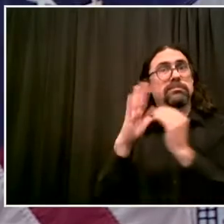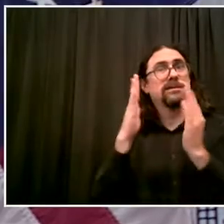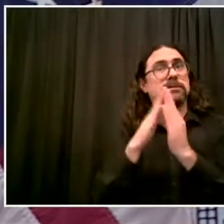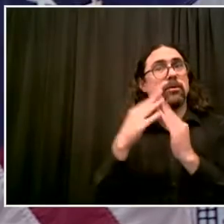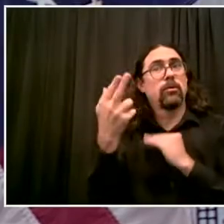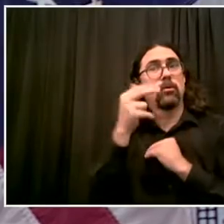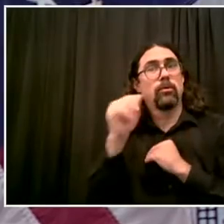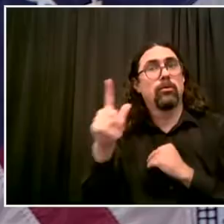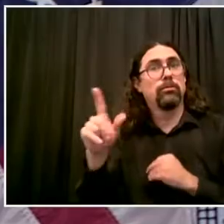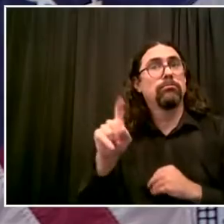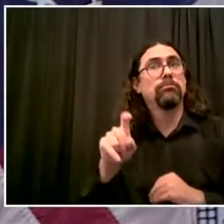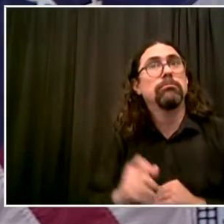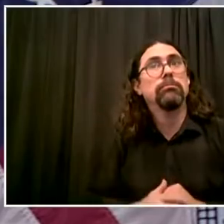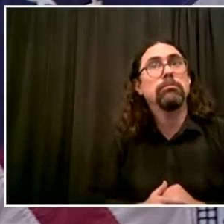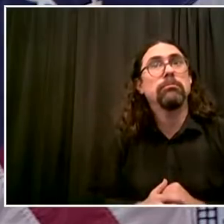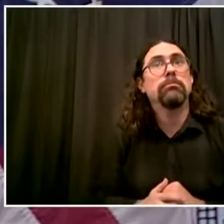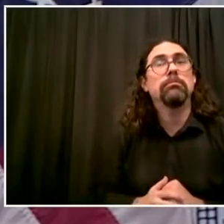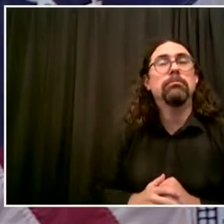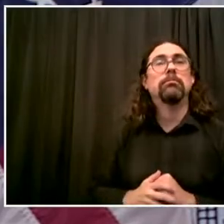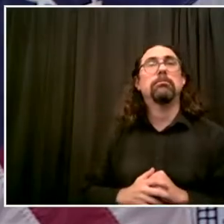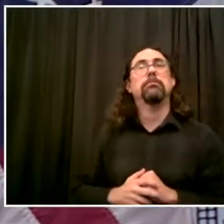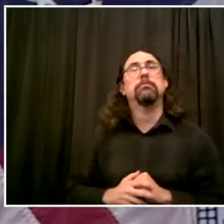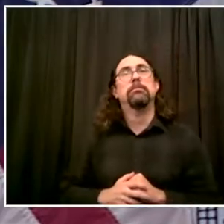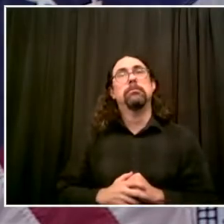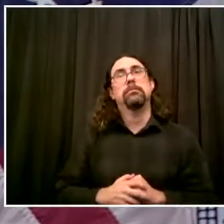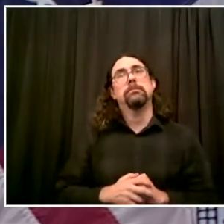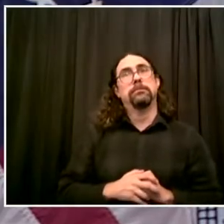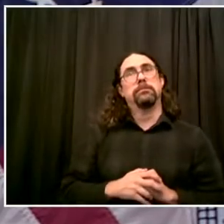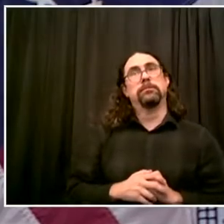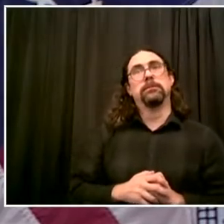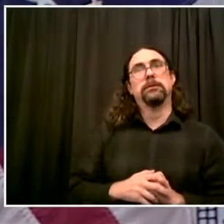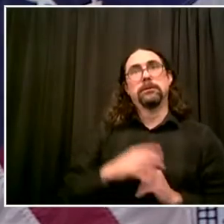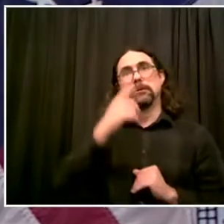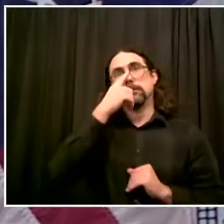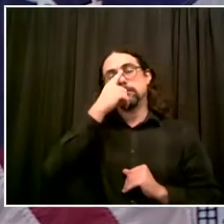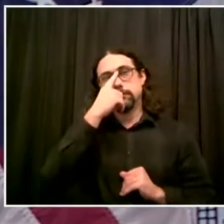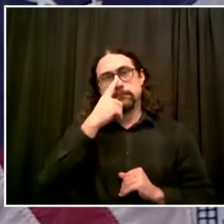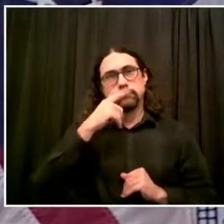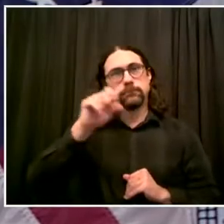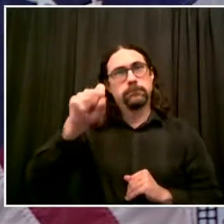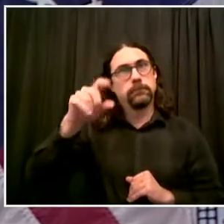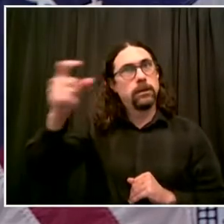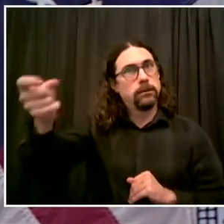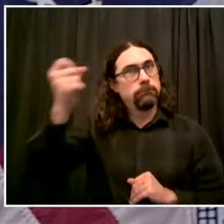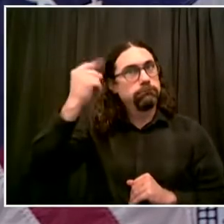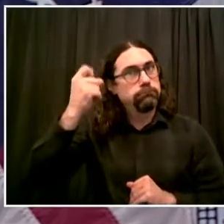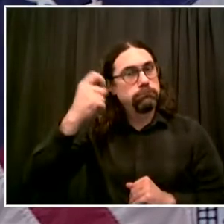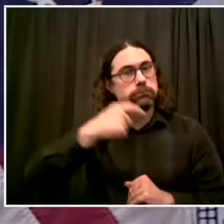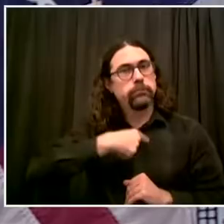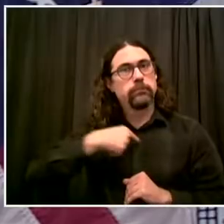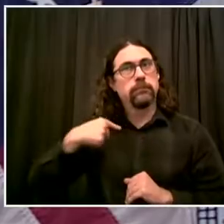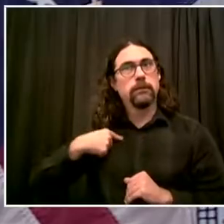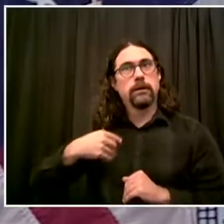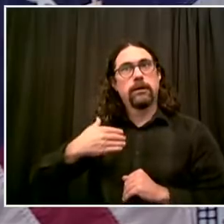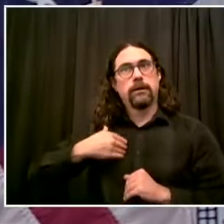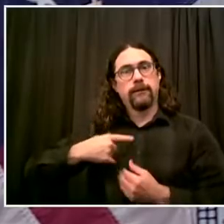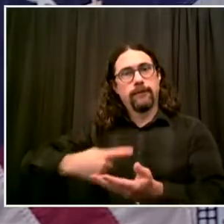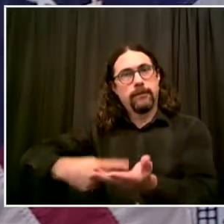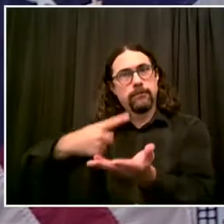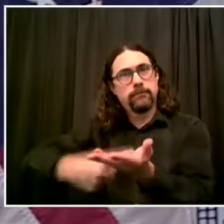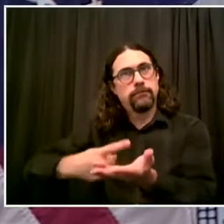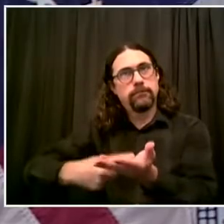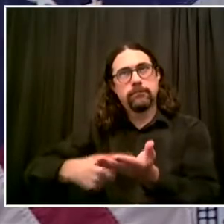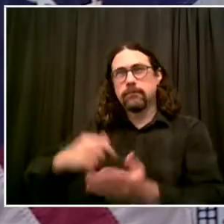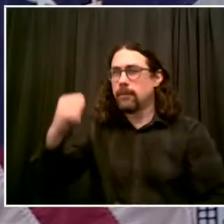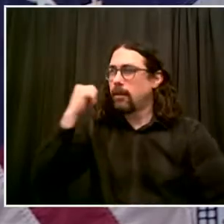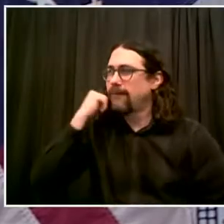council. And the issue here is to look at all of the pieces of the equation. The essence where we all agree is money is going to